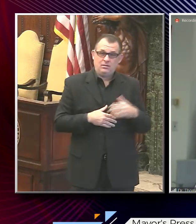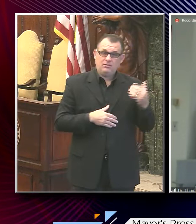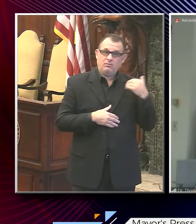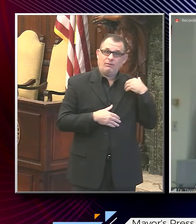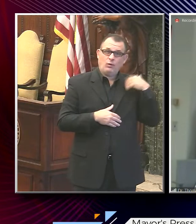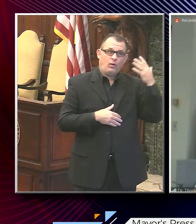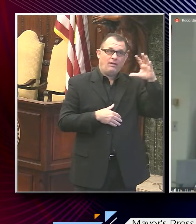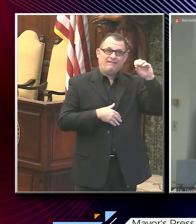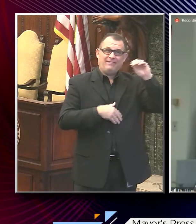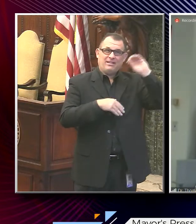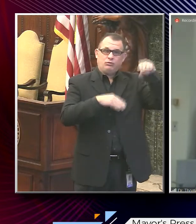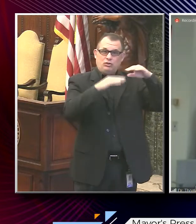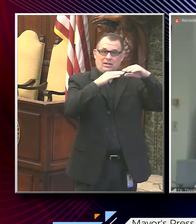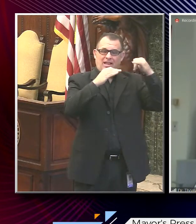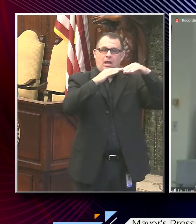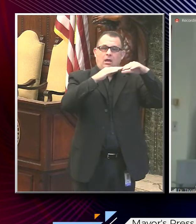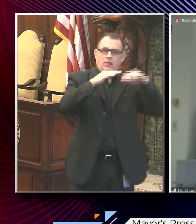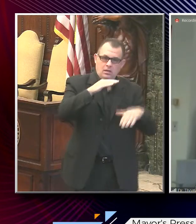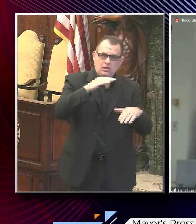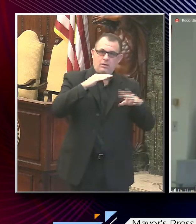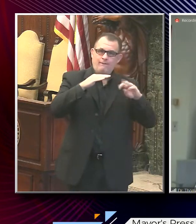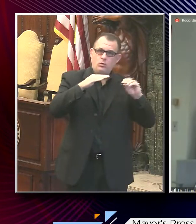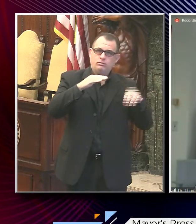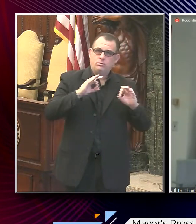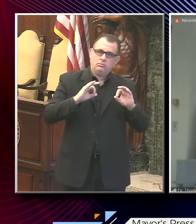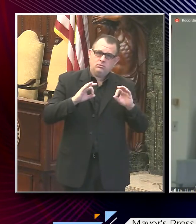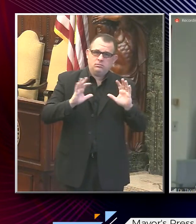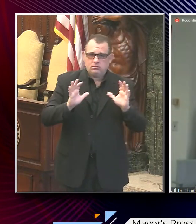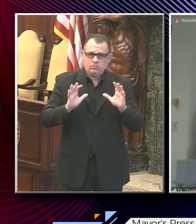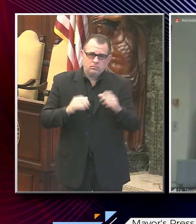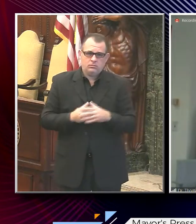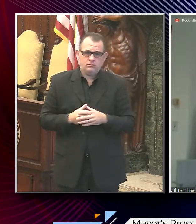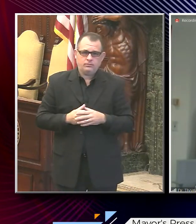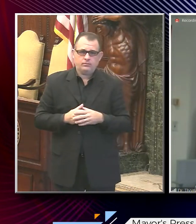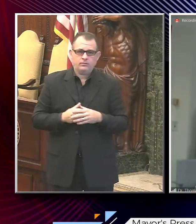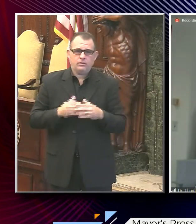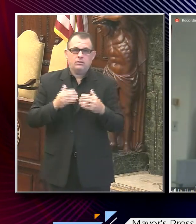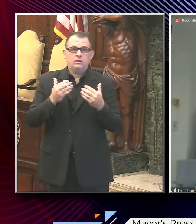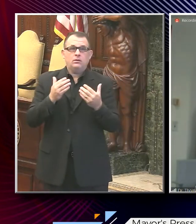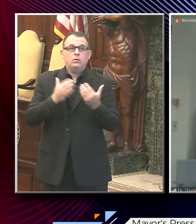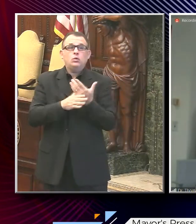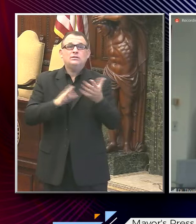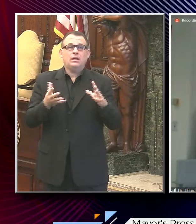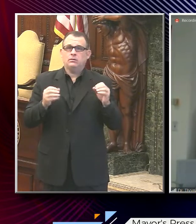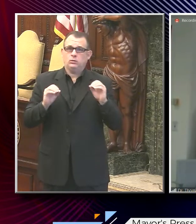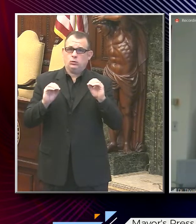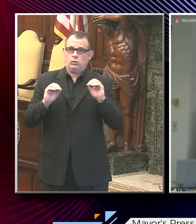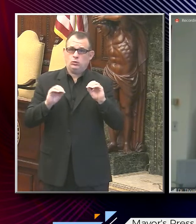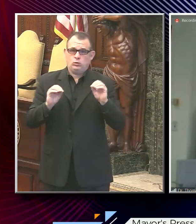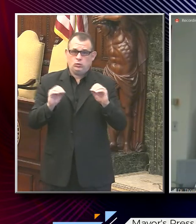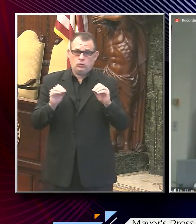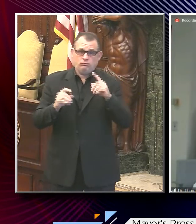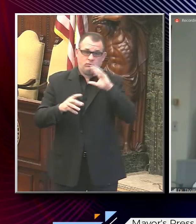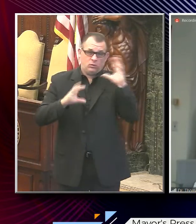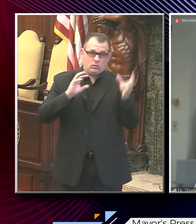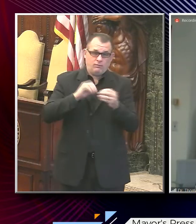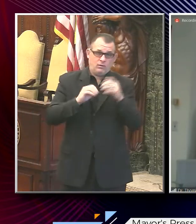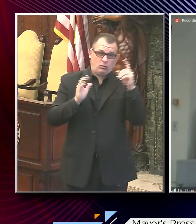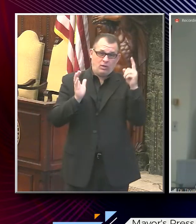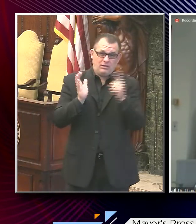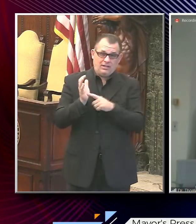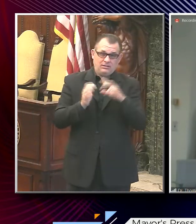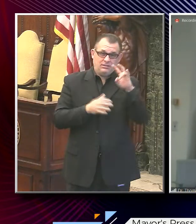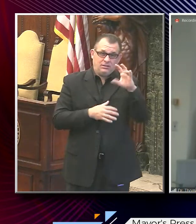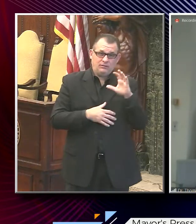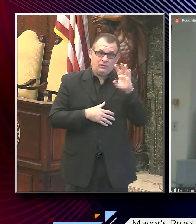50%. We have 0 new deaths to report today from yesterday. Our total since the beginning of the epidemic is 1,749. Now,